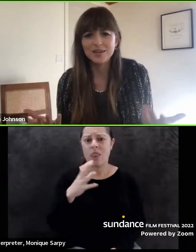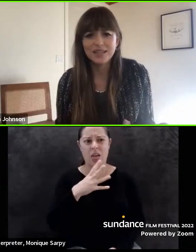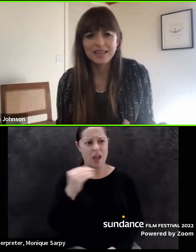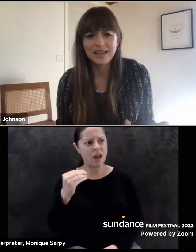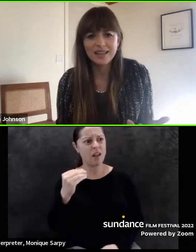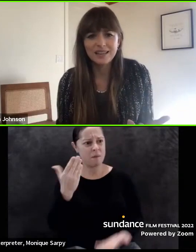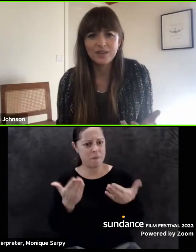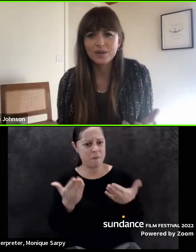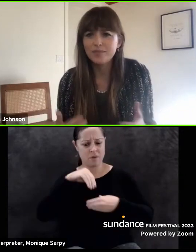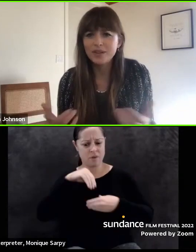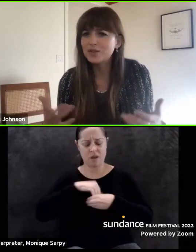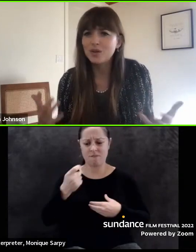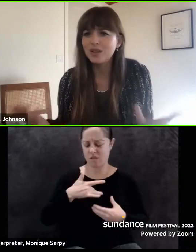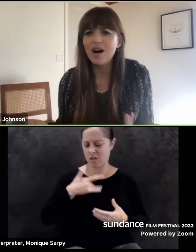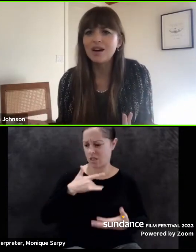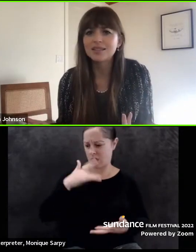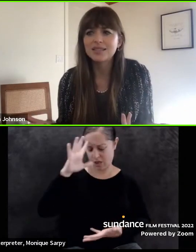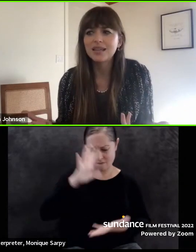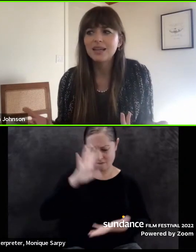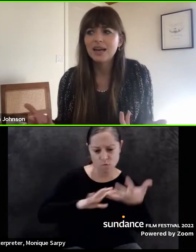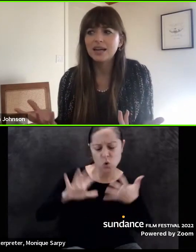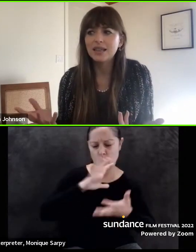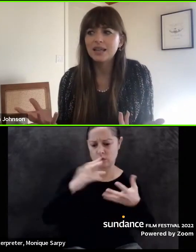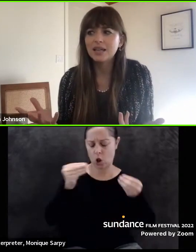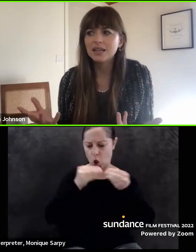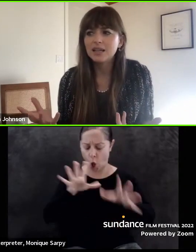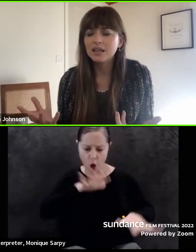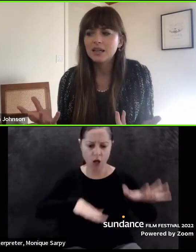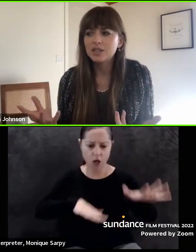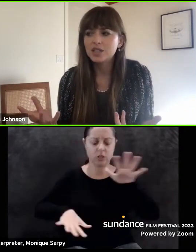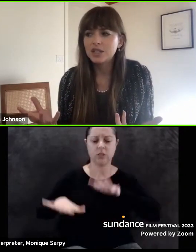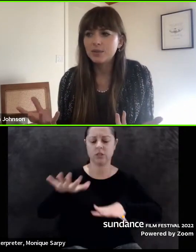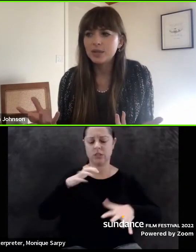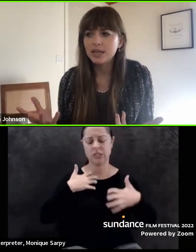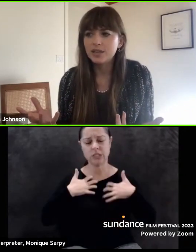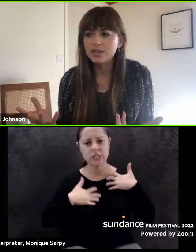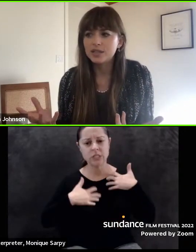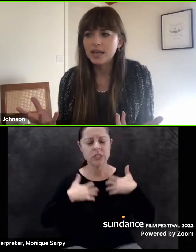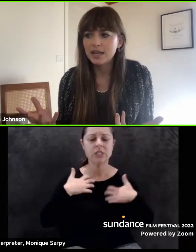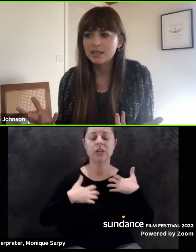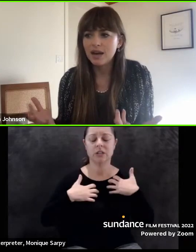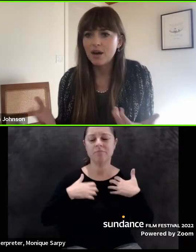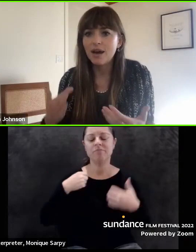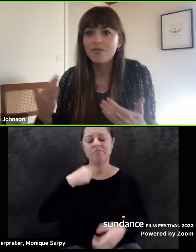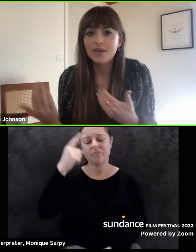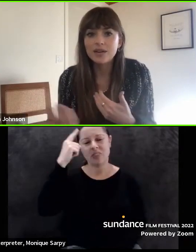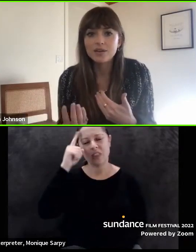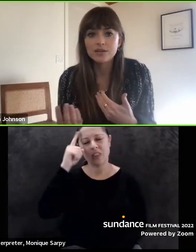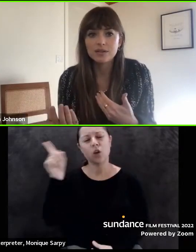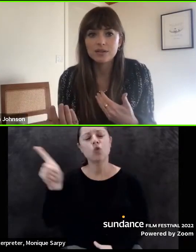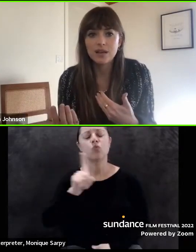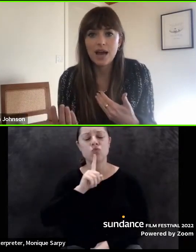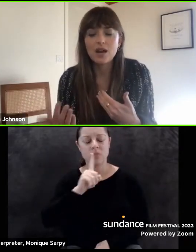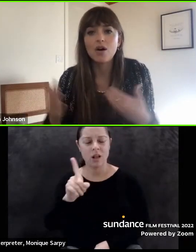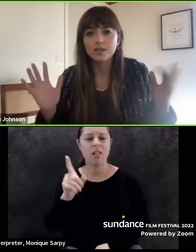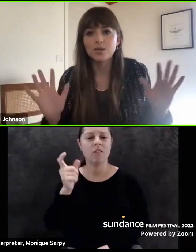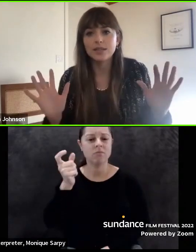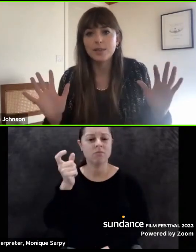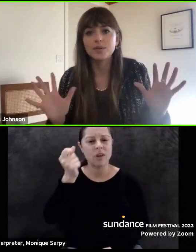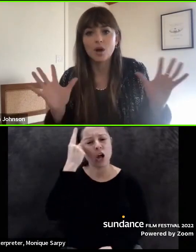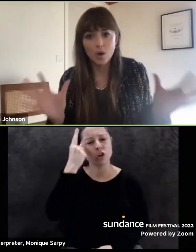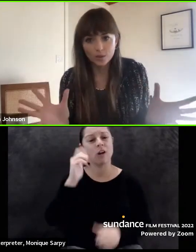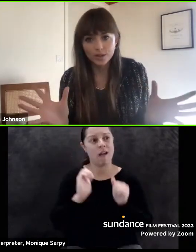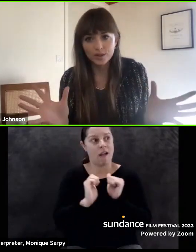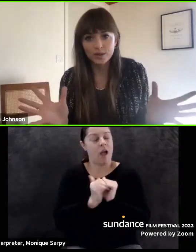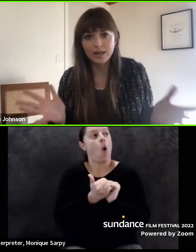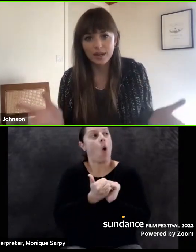confusing, like you can feel so lost. And I think she really understands how that feels, and also is